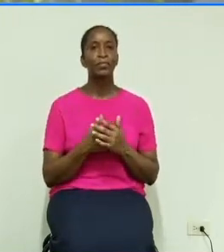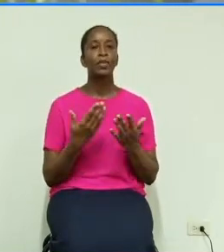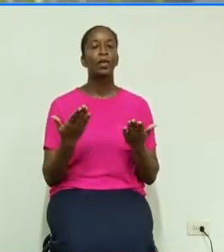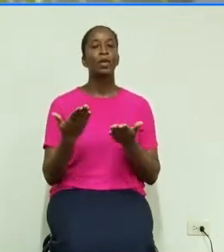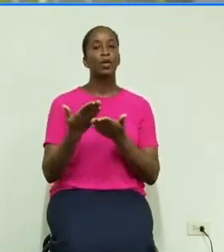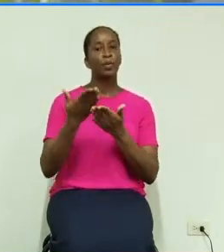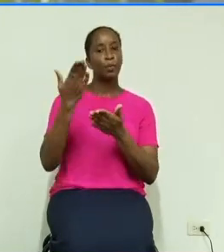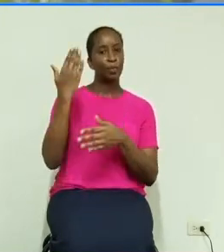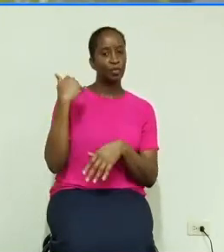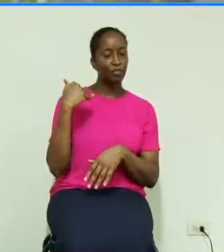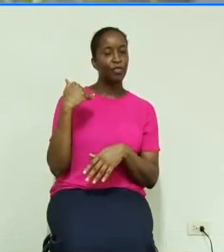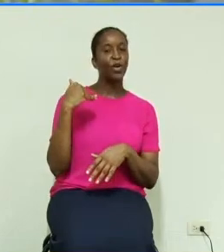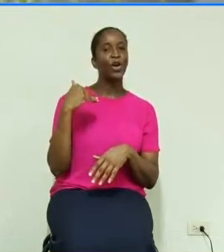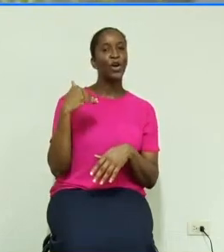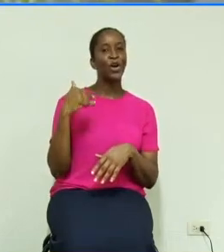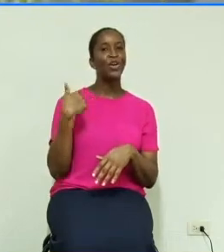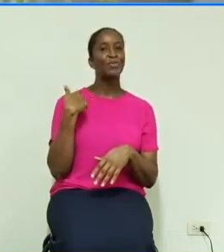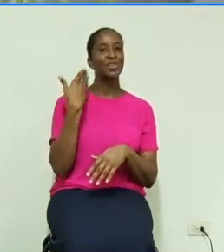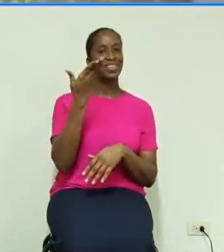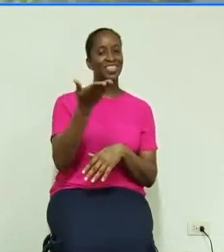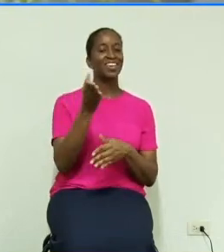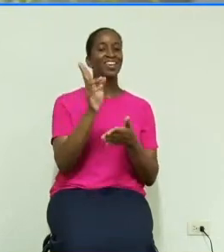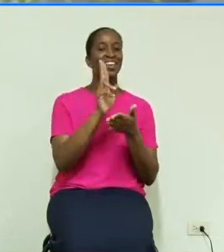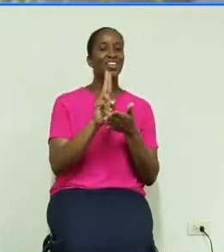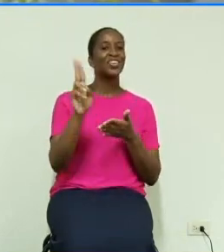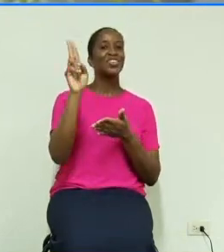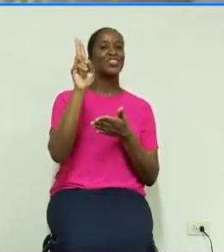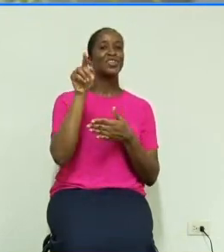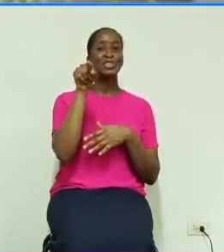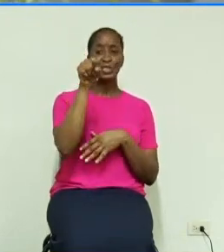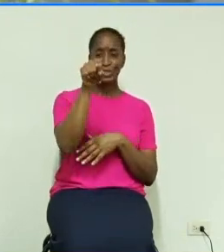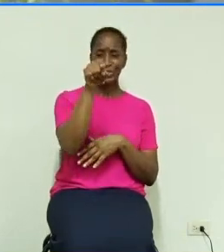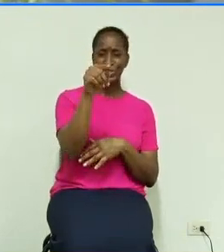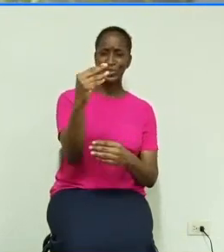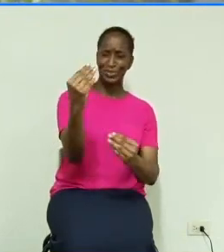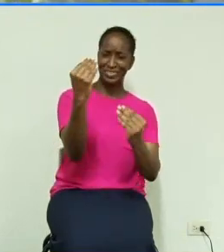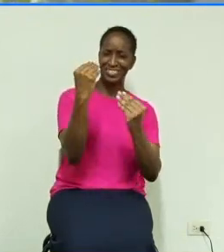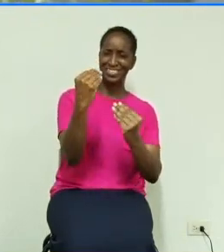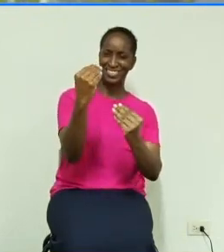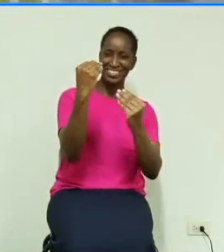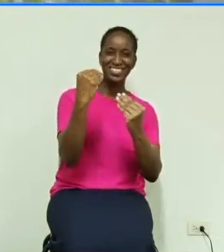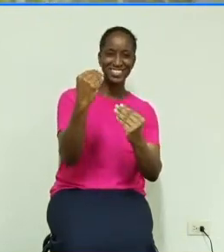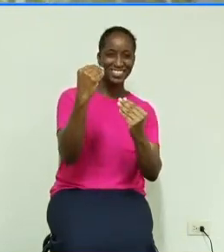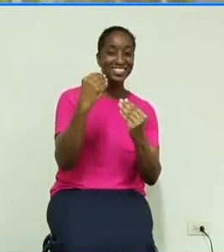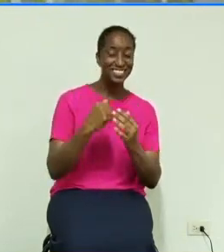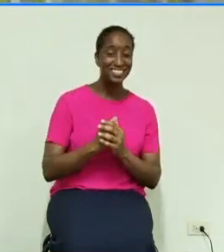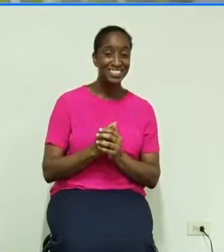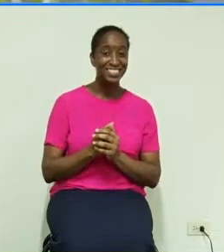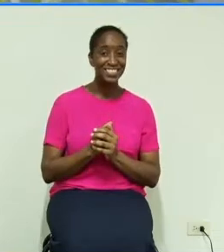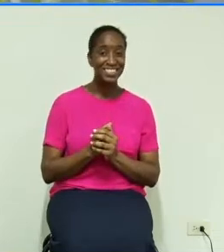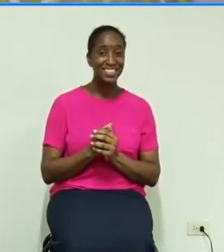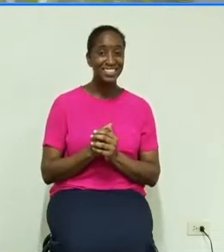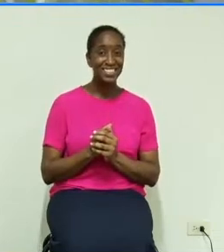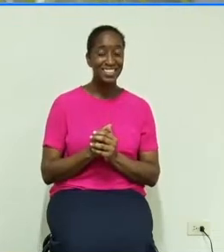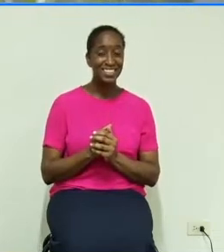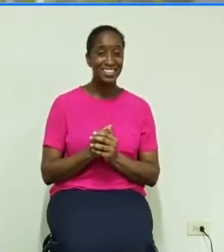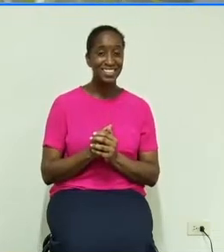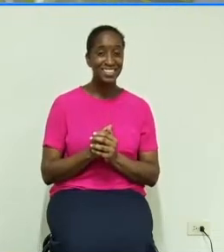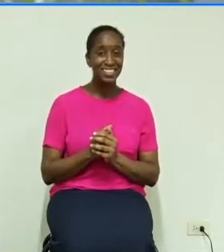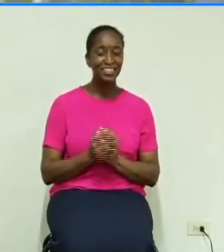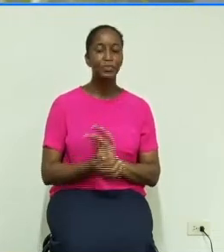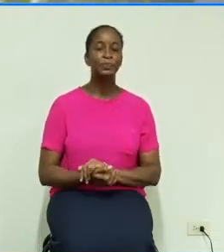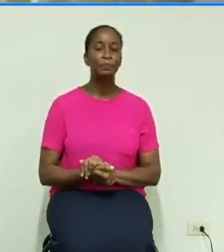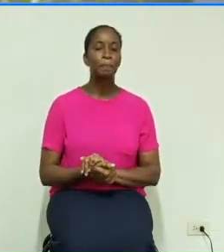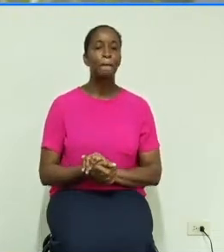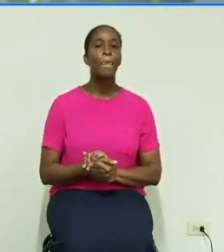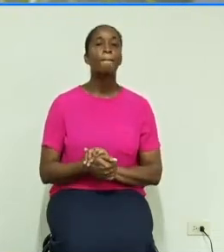though I only had to go to one. And I used to see her, walk to classes with her, etc. So I'm really